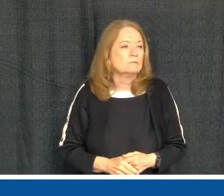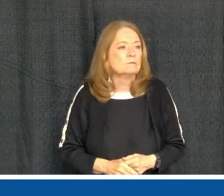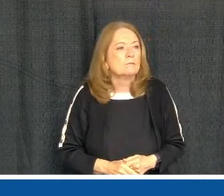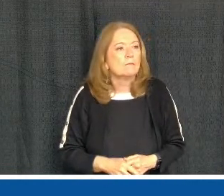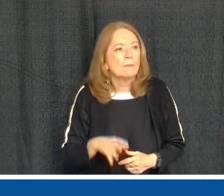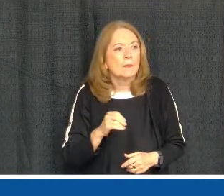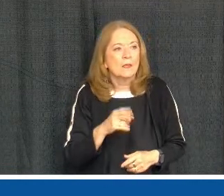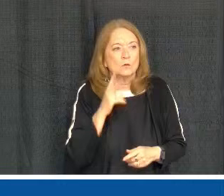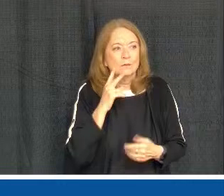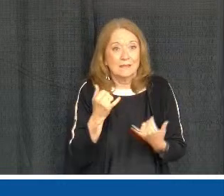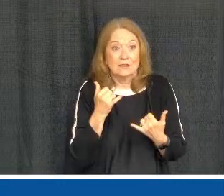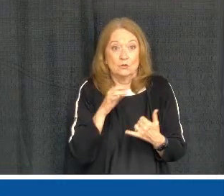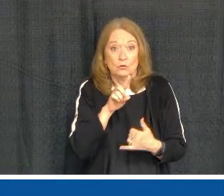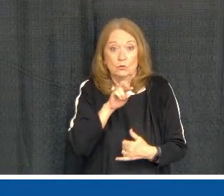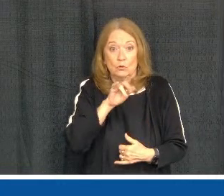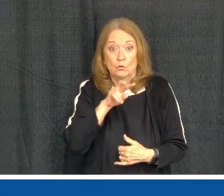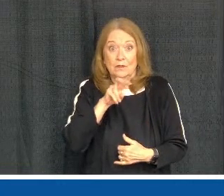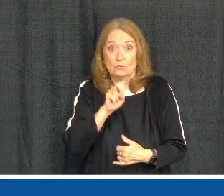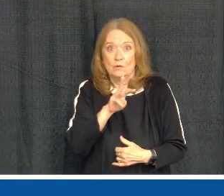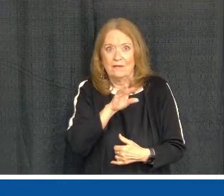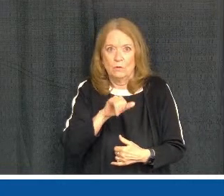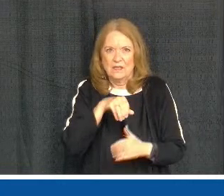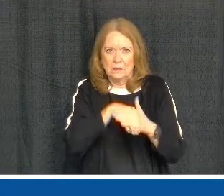And there's the current driveway to the property.